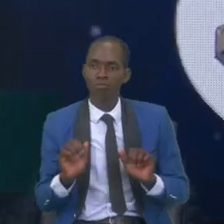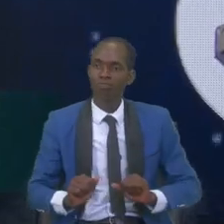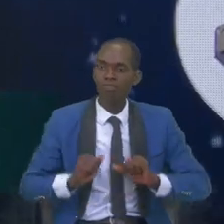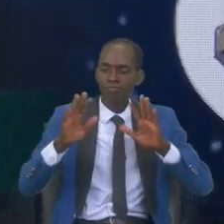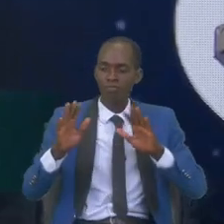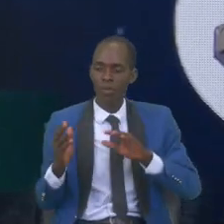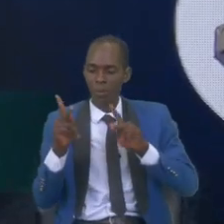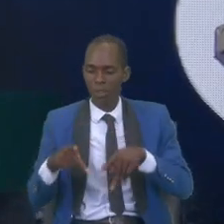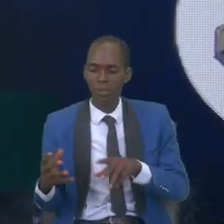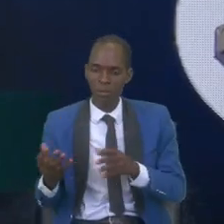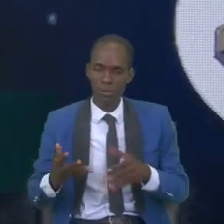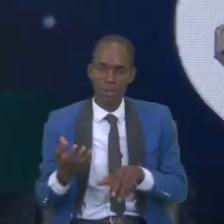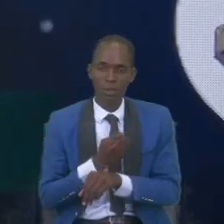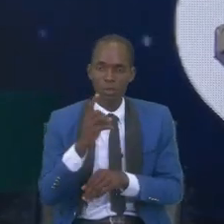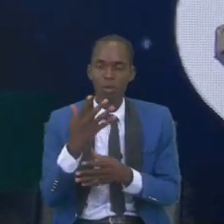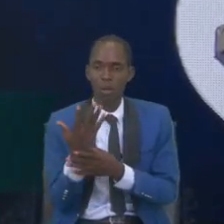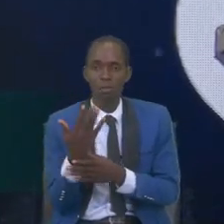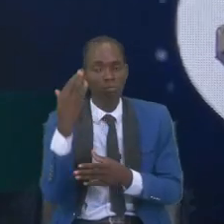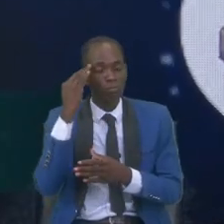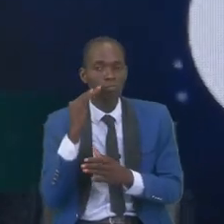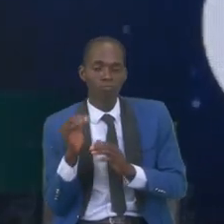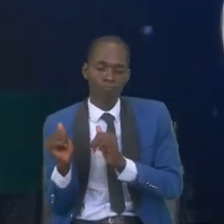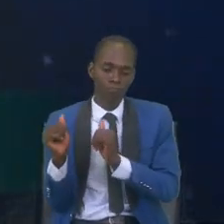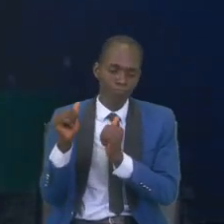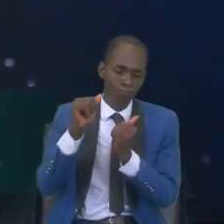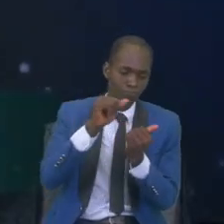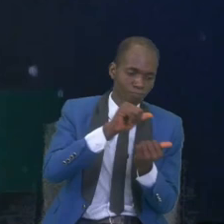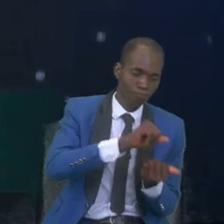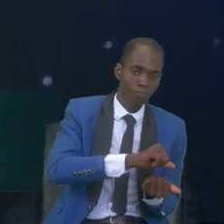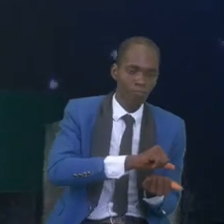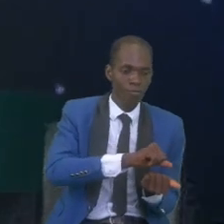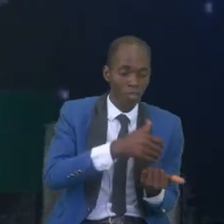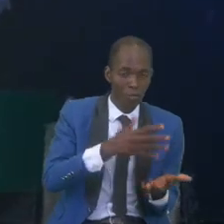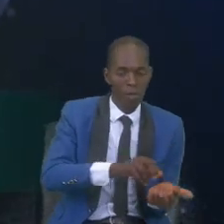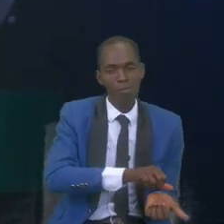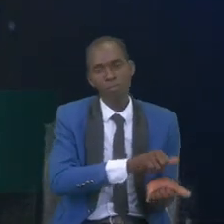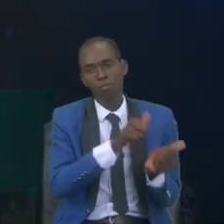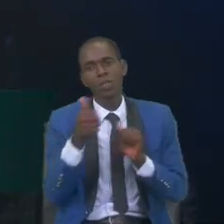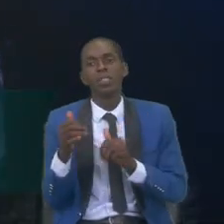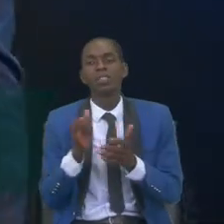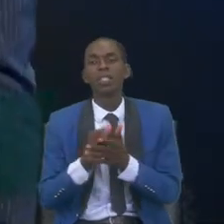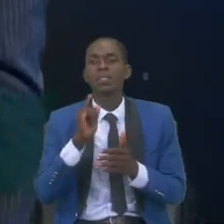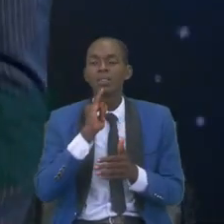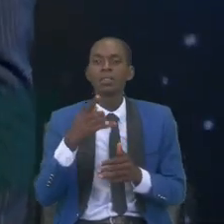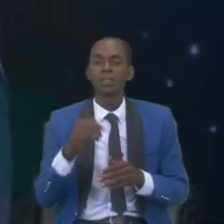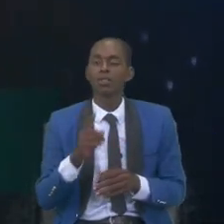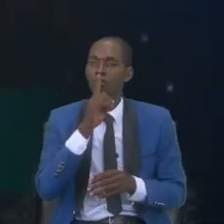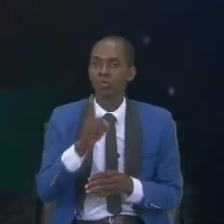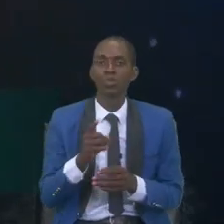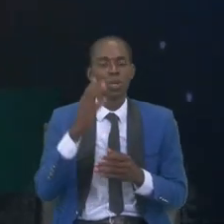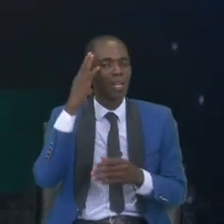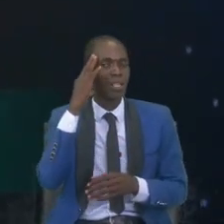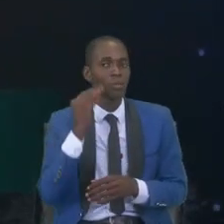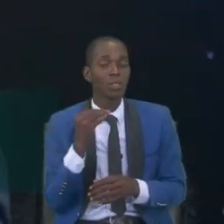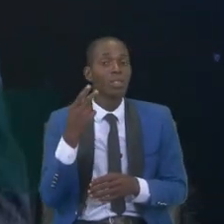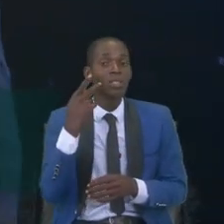yourself. He lifts you up. That is a definite experience. And he says the Holy Ghost